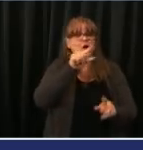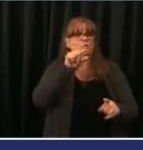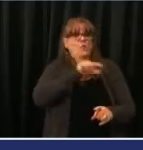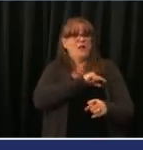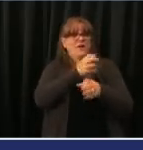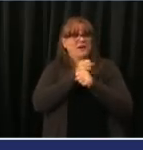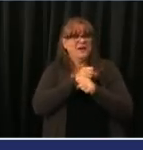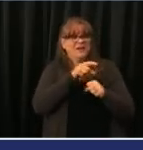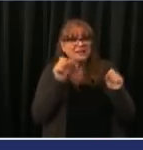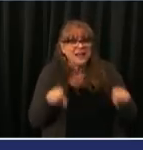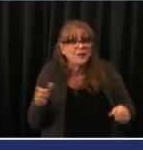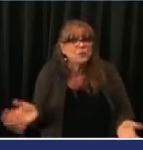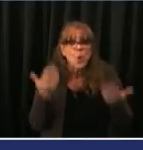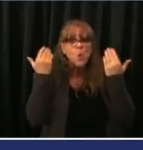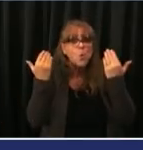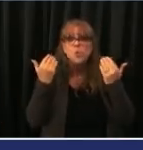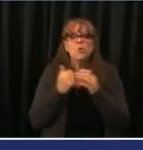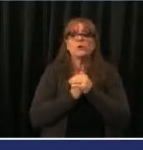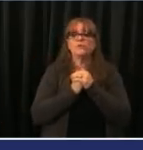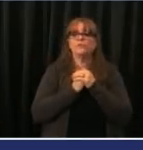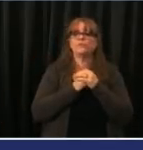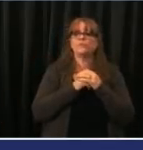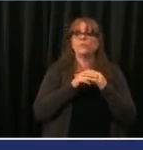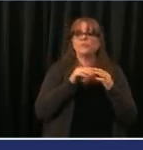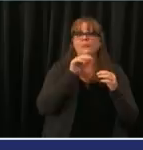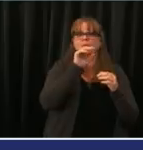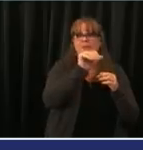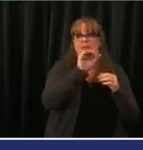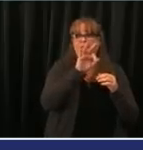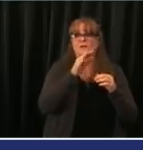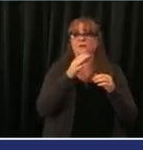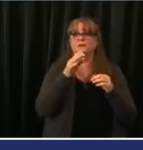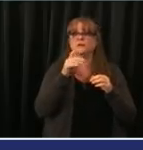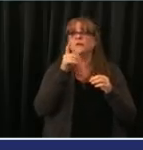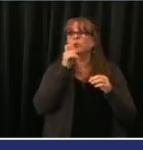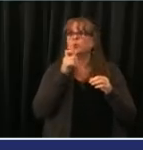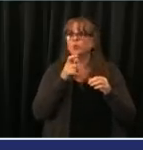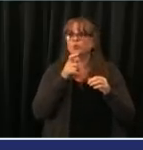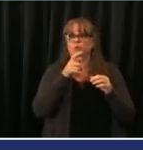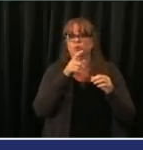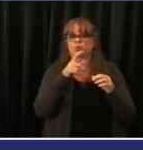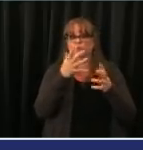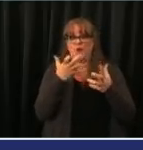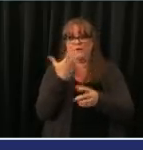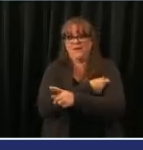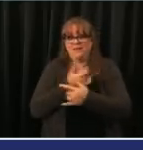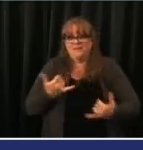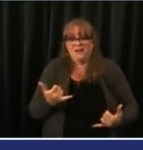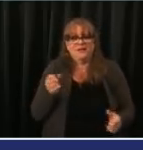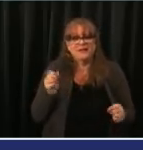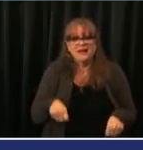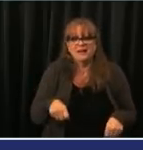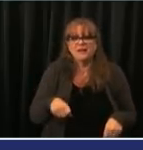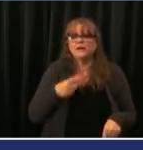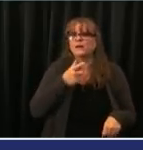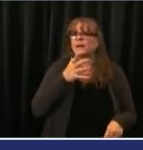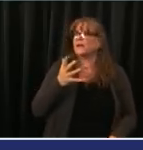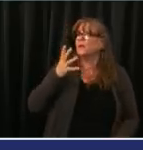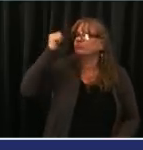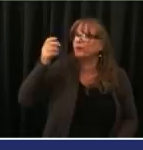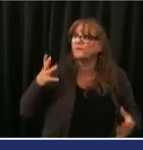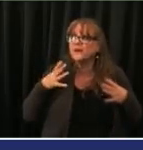to 91 or 92%, that's wonderful. So you might have been out of town or sick, or maybe there might be good reasons, like you just got